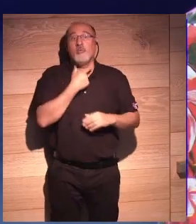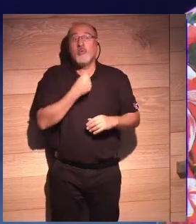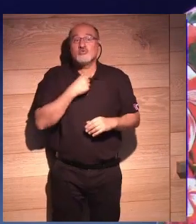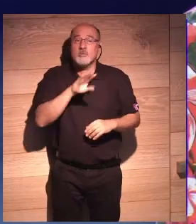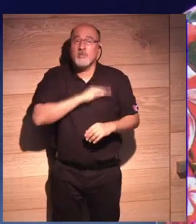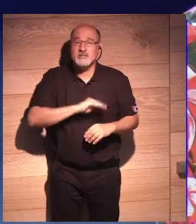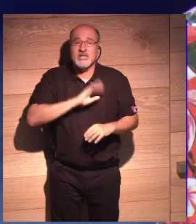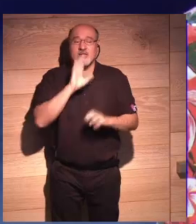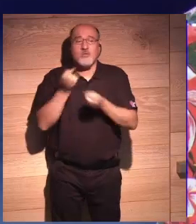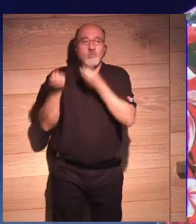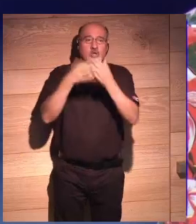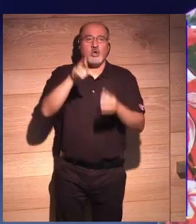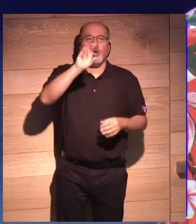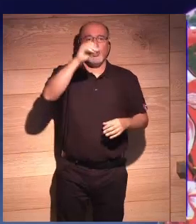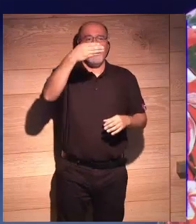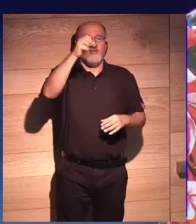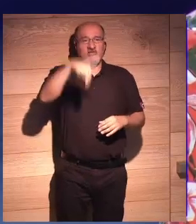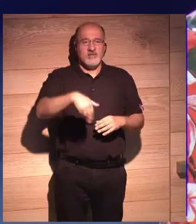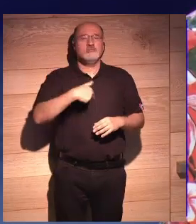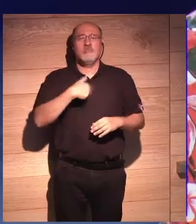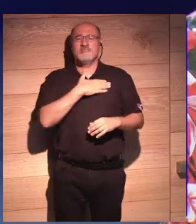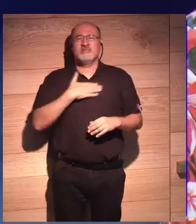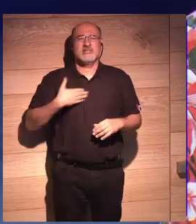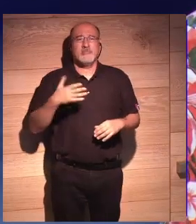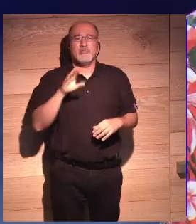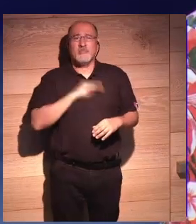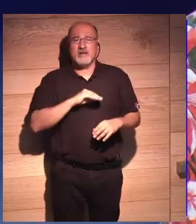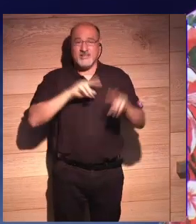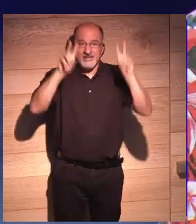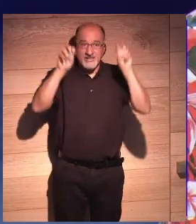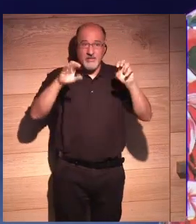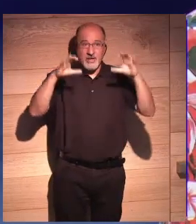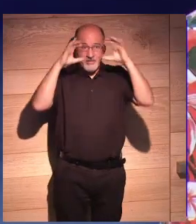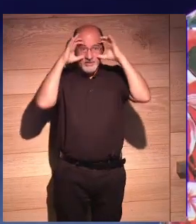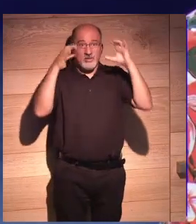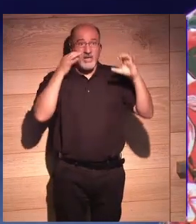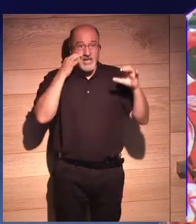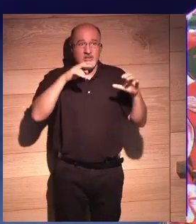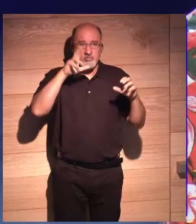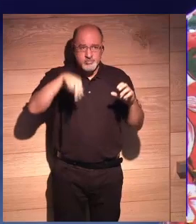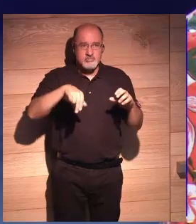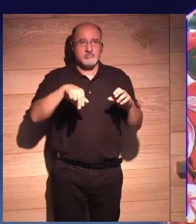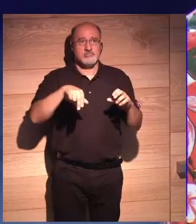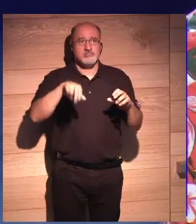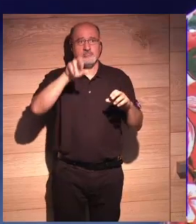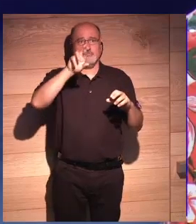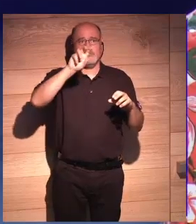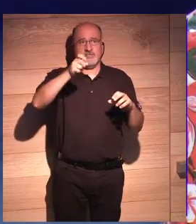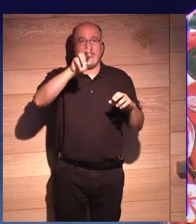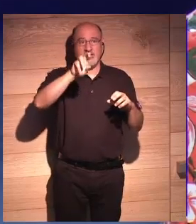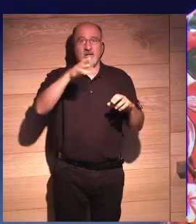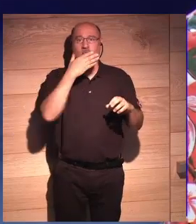that has come to stay. And I love what Robin said, because I always believed virtual reality, I always believed that